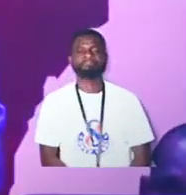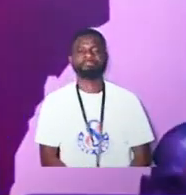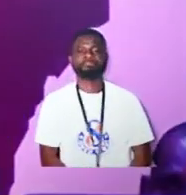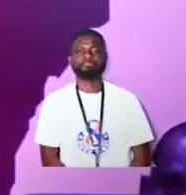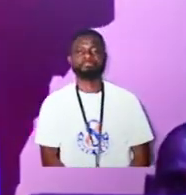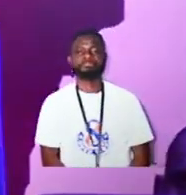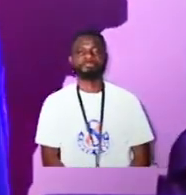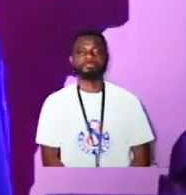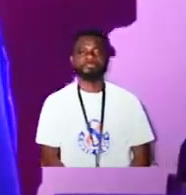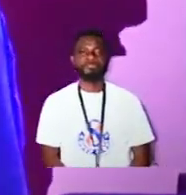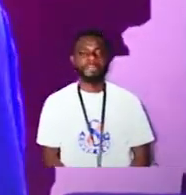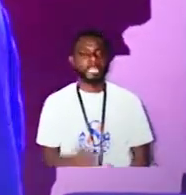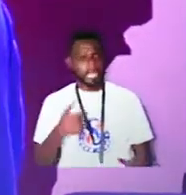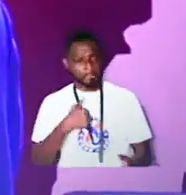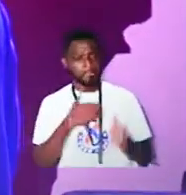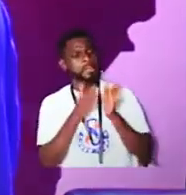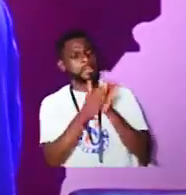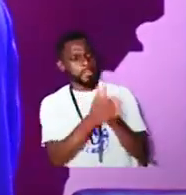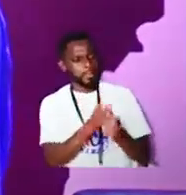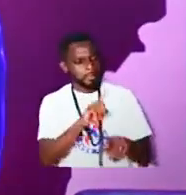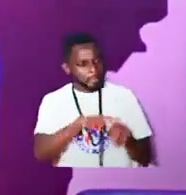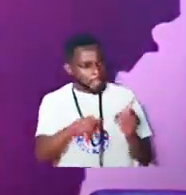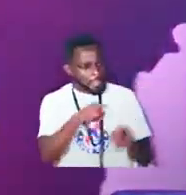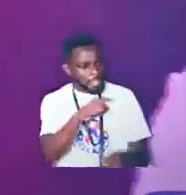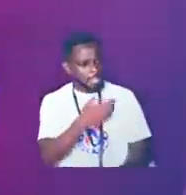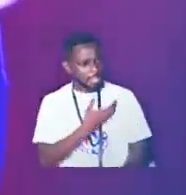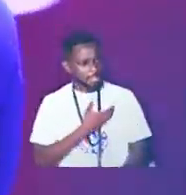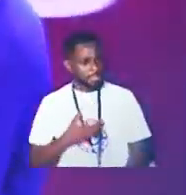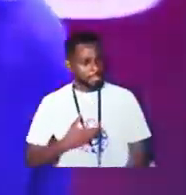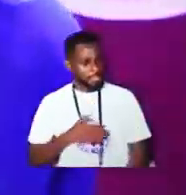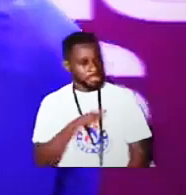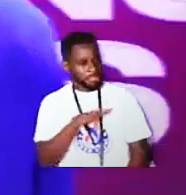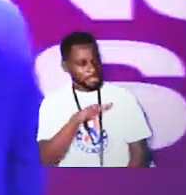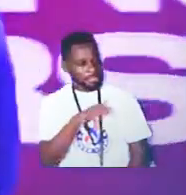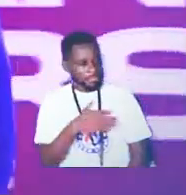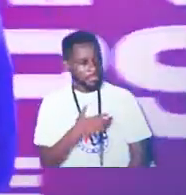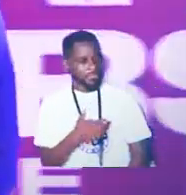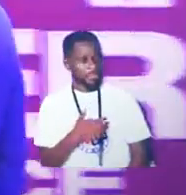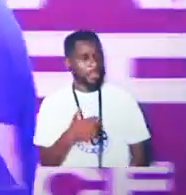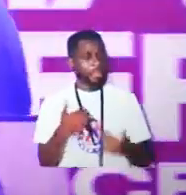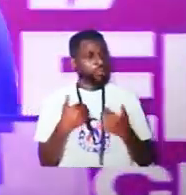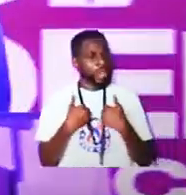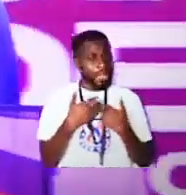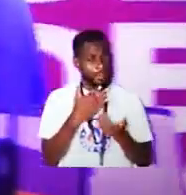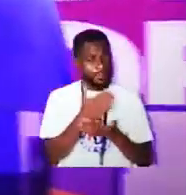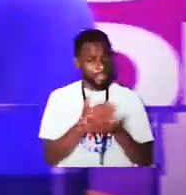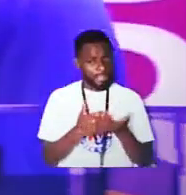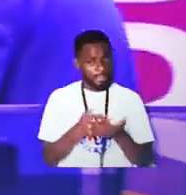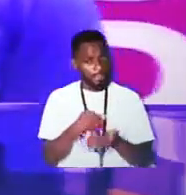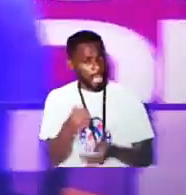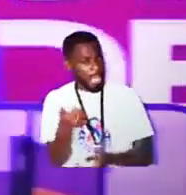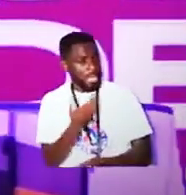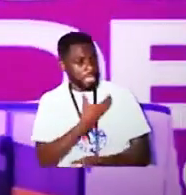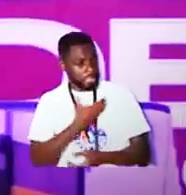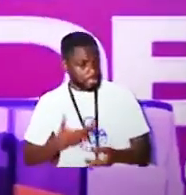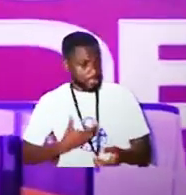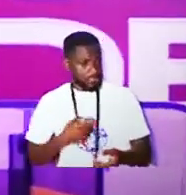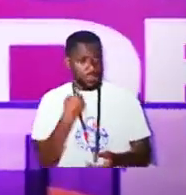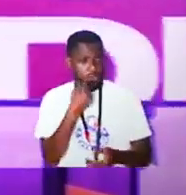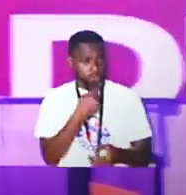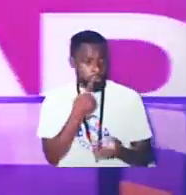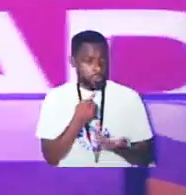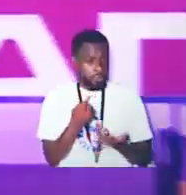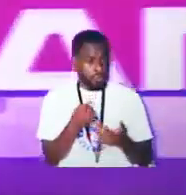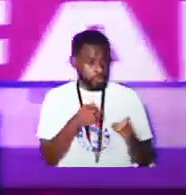And then I asked him, but chief, are there some chiefs who are involved in this? I say, I